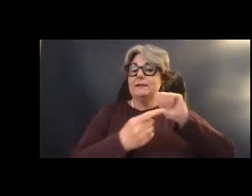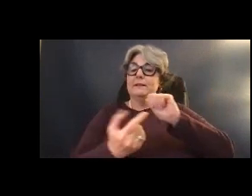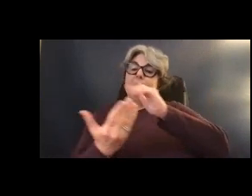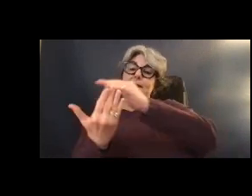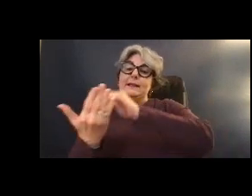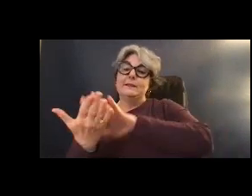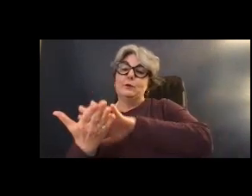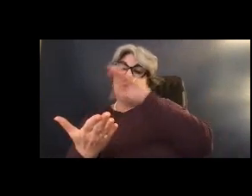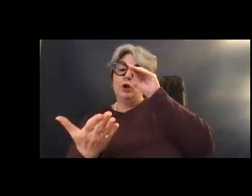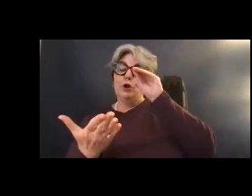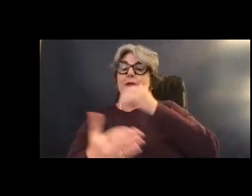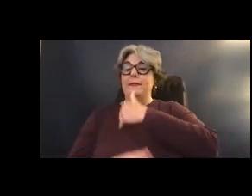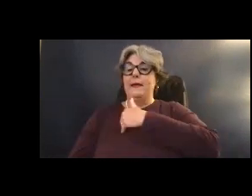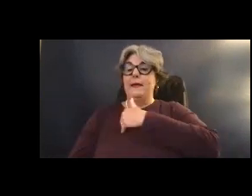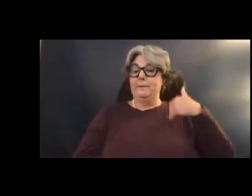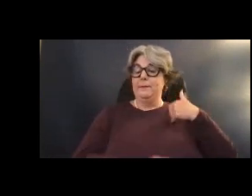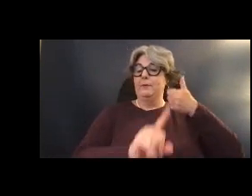the coalition members